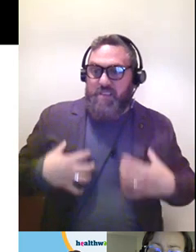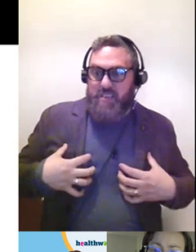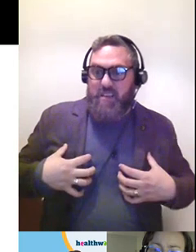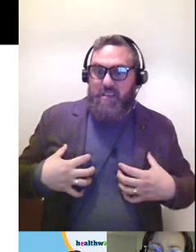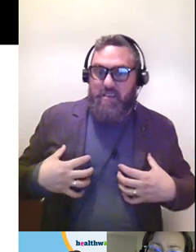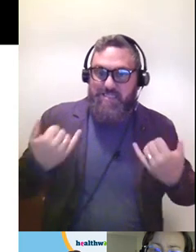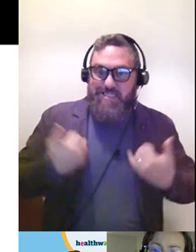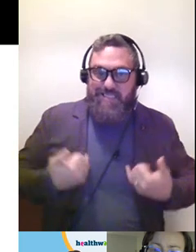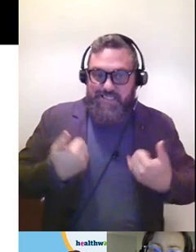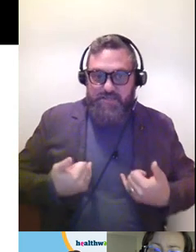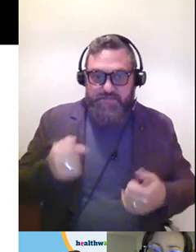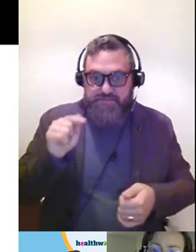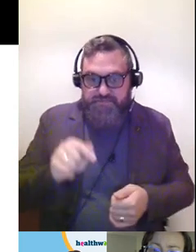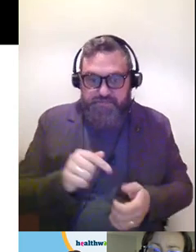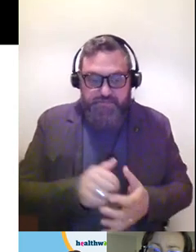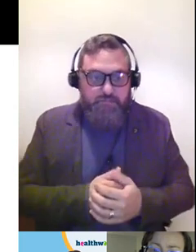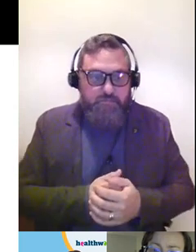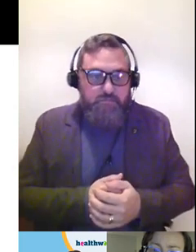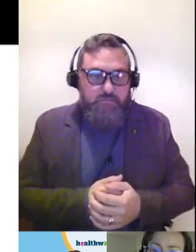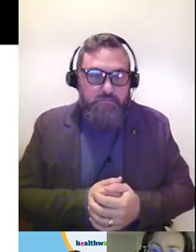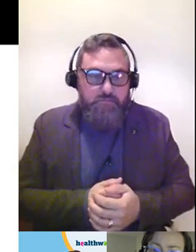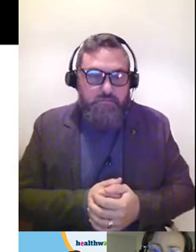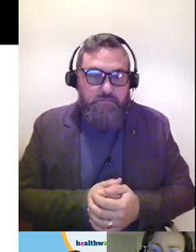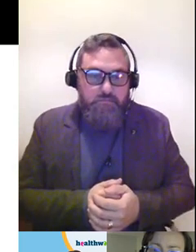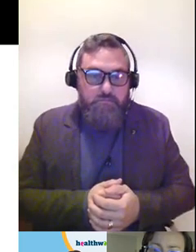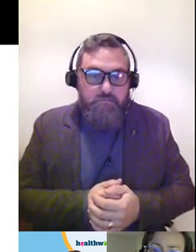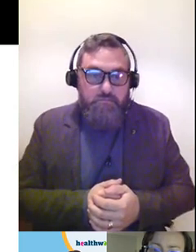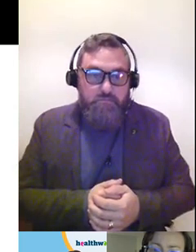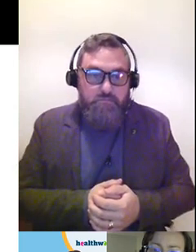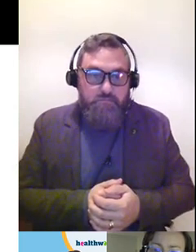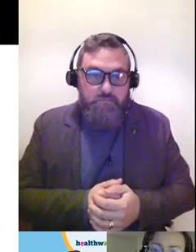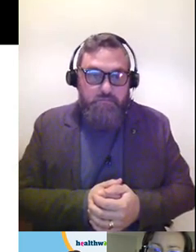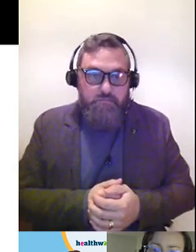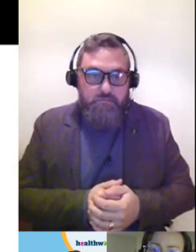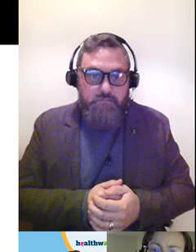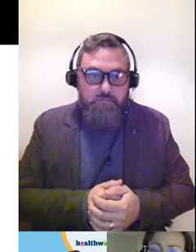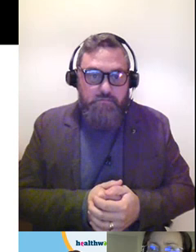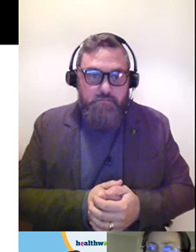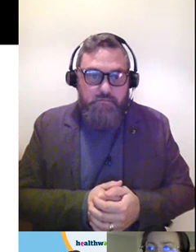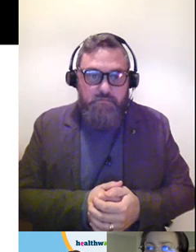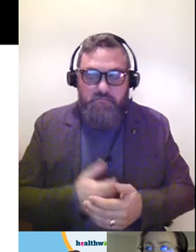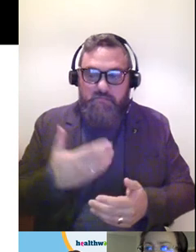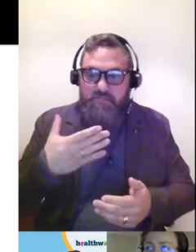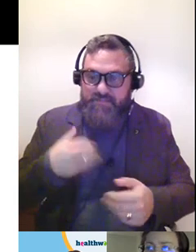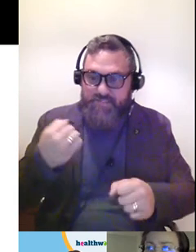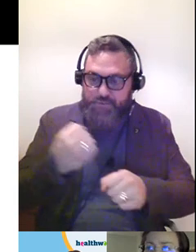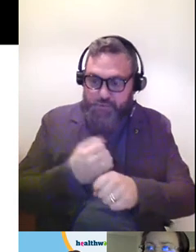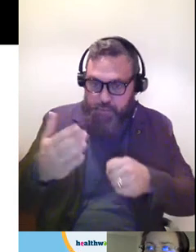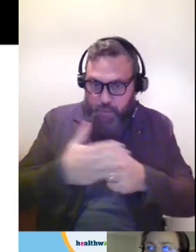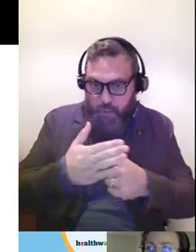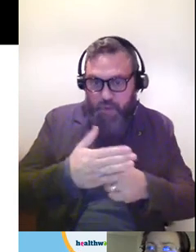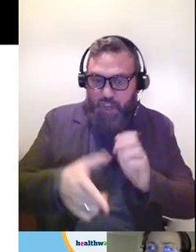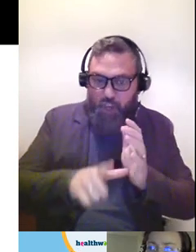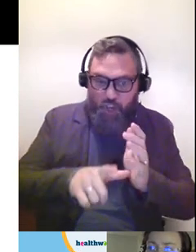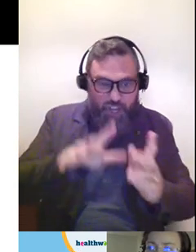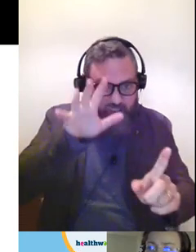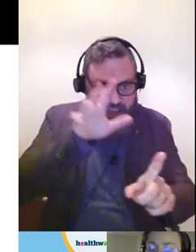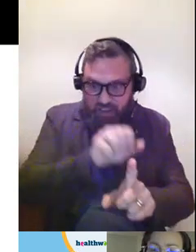within our area. So this priority pulls out the need for us to do more about earlier